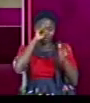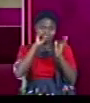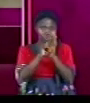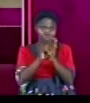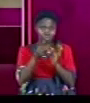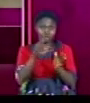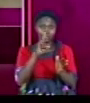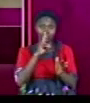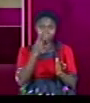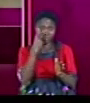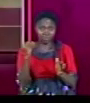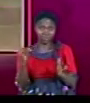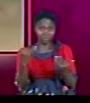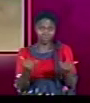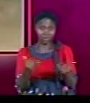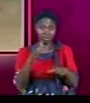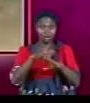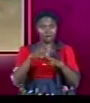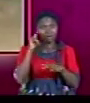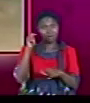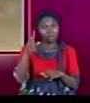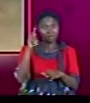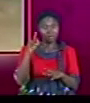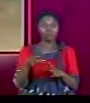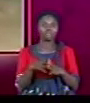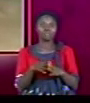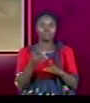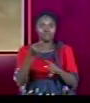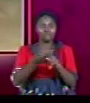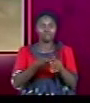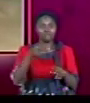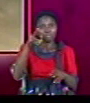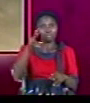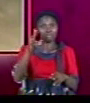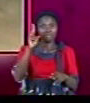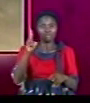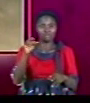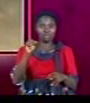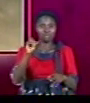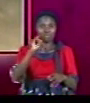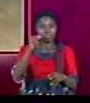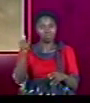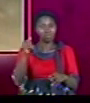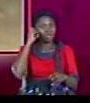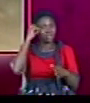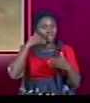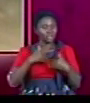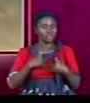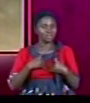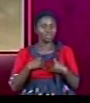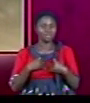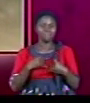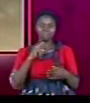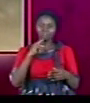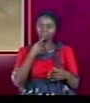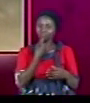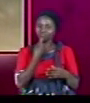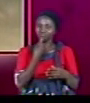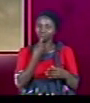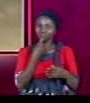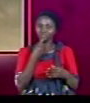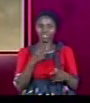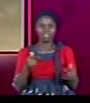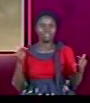D. Okeke from Russia. He had excruciating jaw pain. And you recall that